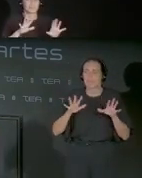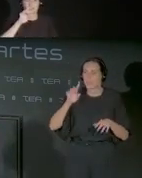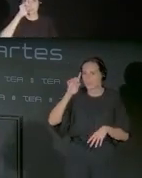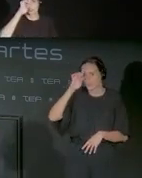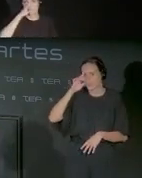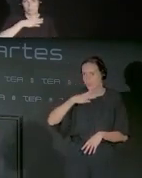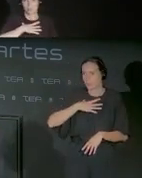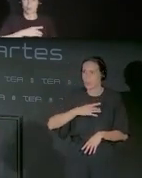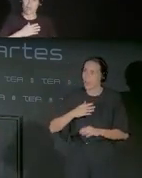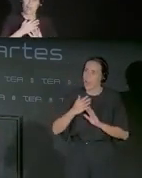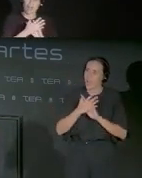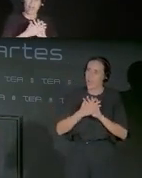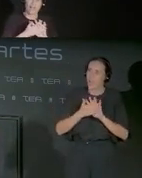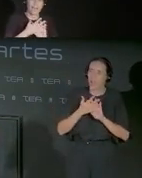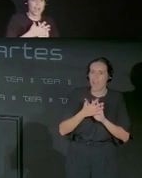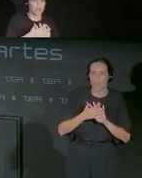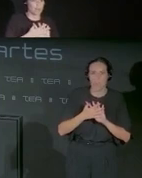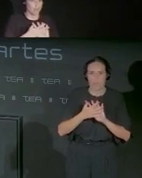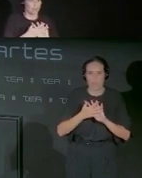return.